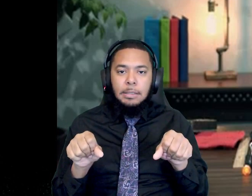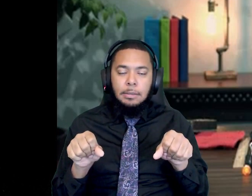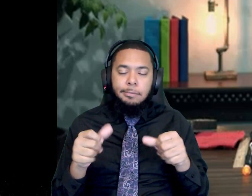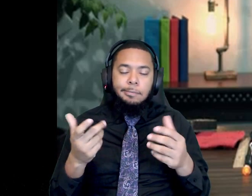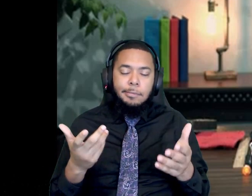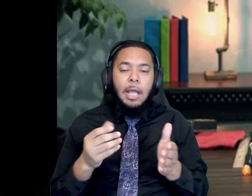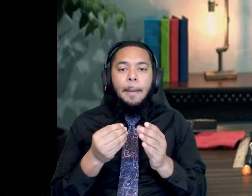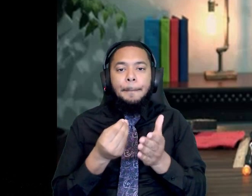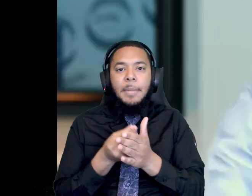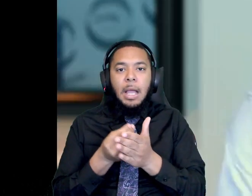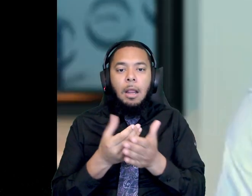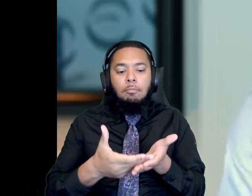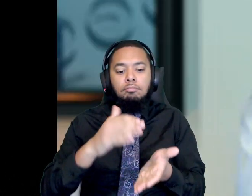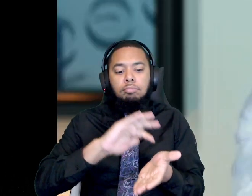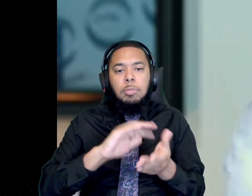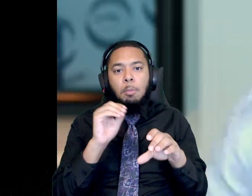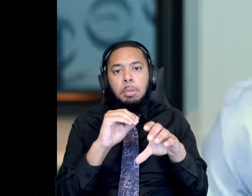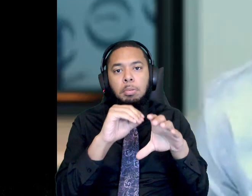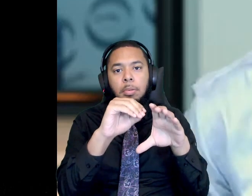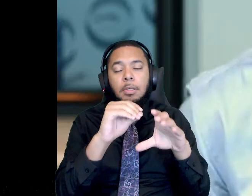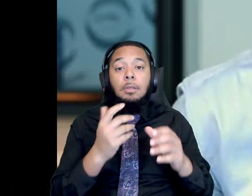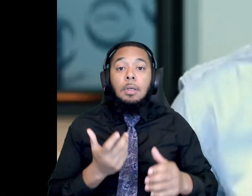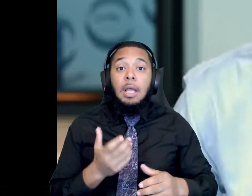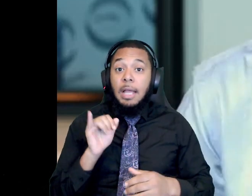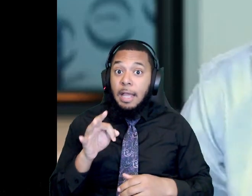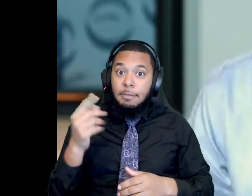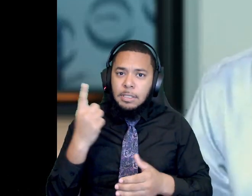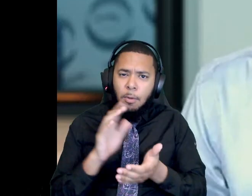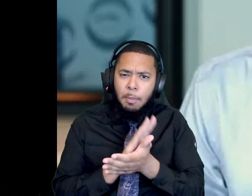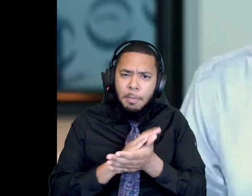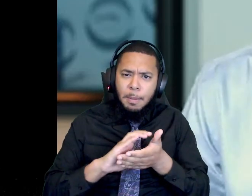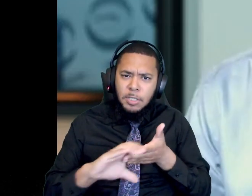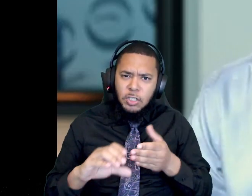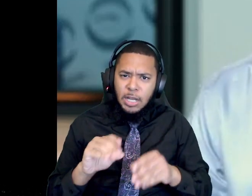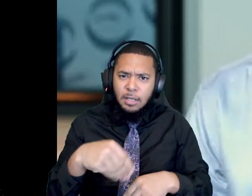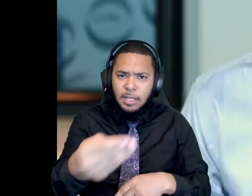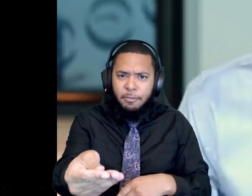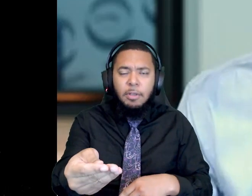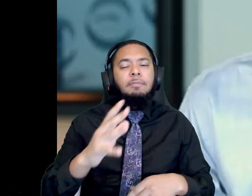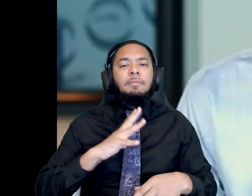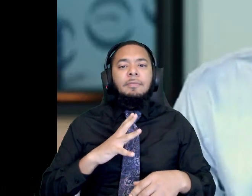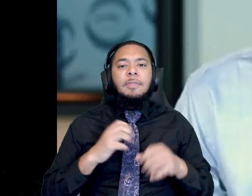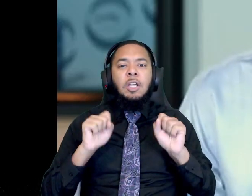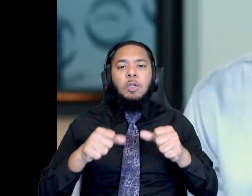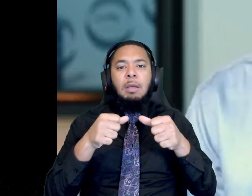going to grow your bank statement. And if somebody does write you a paper check, that's okay. You can still deposit it